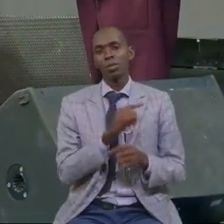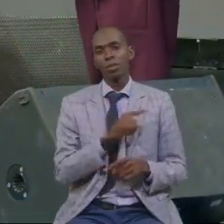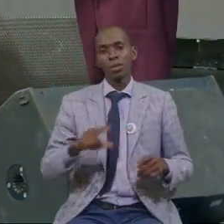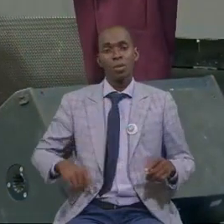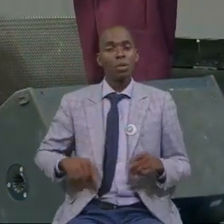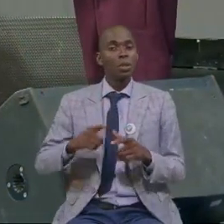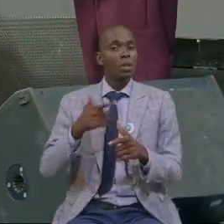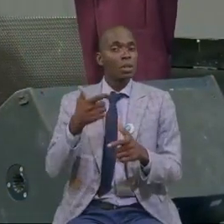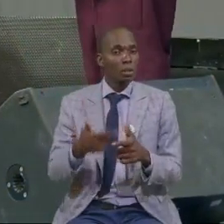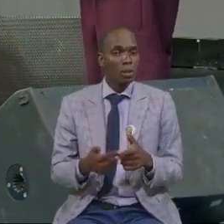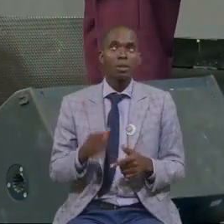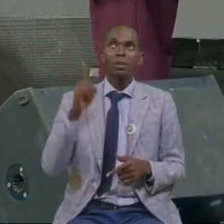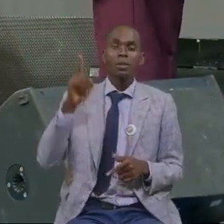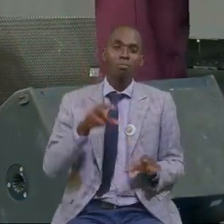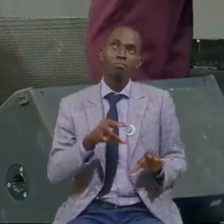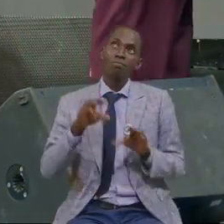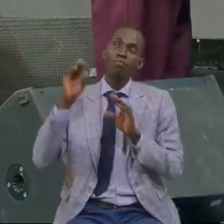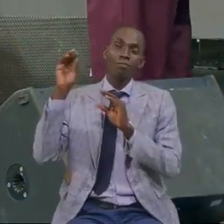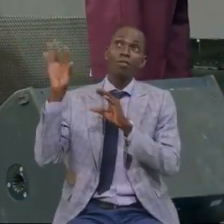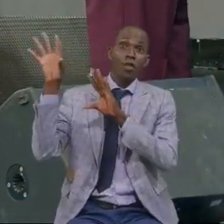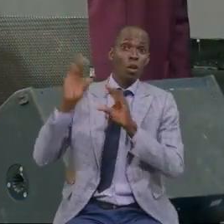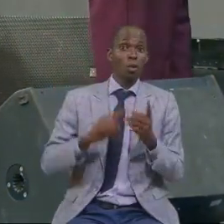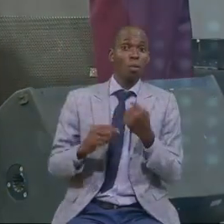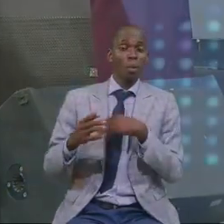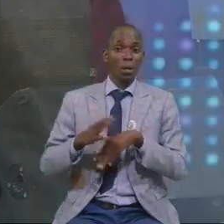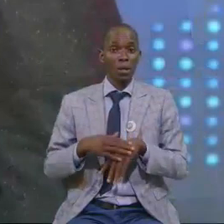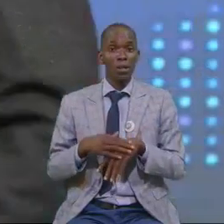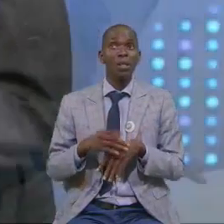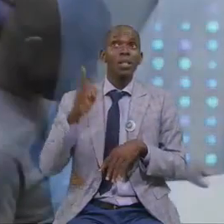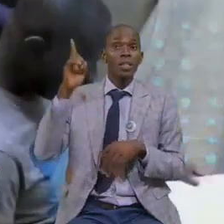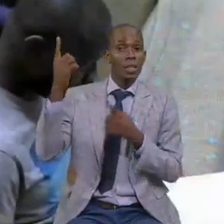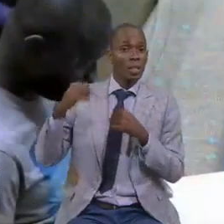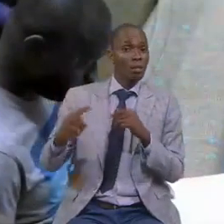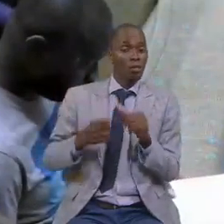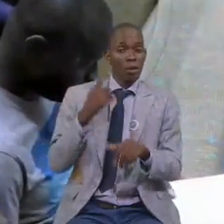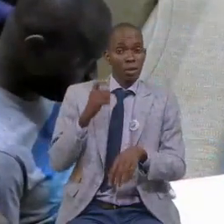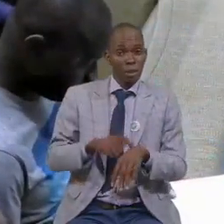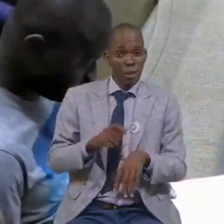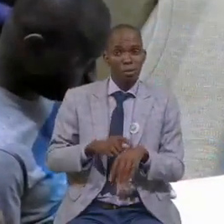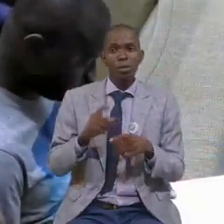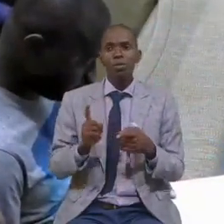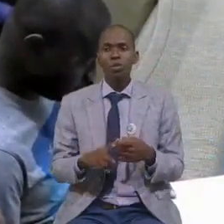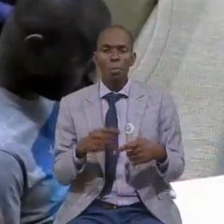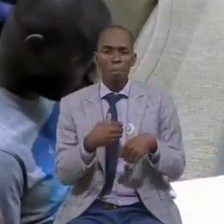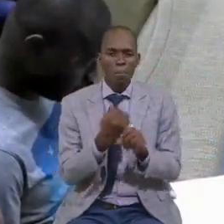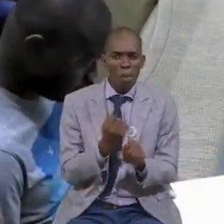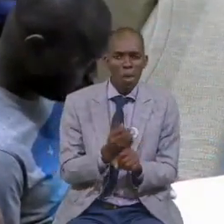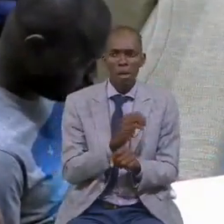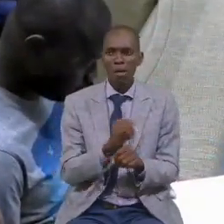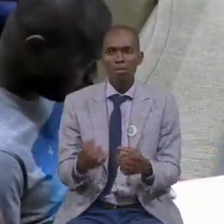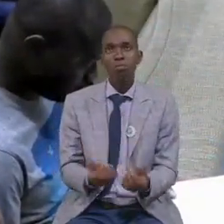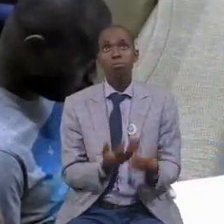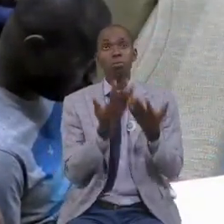then he returns. He's coming again. He came the first time to make a sacrifice.